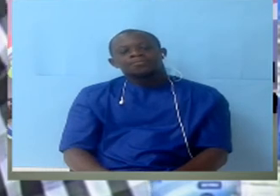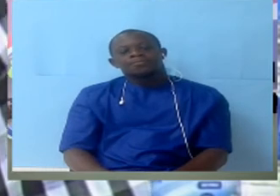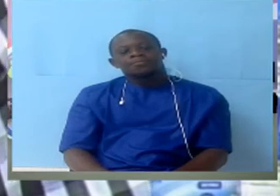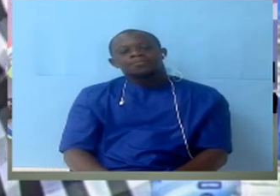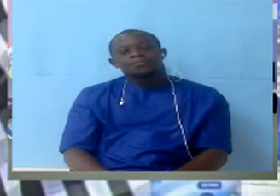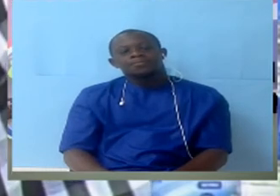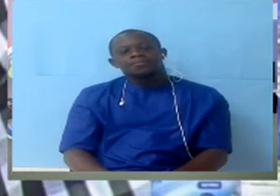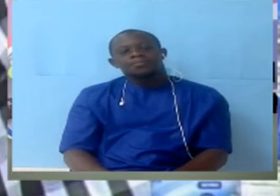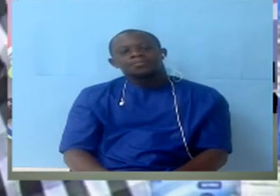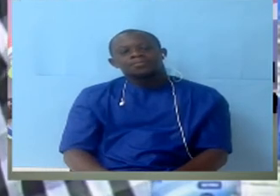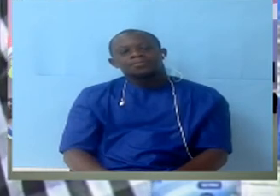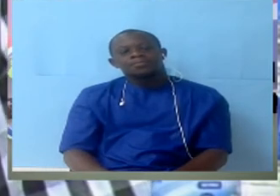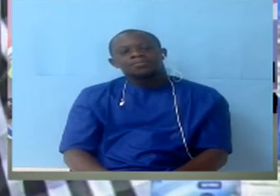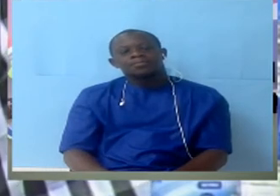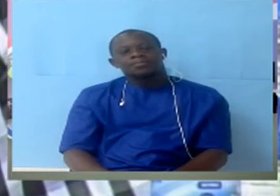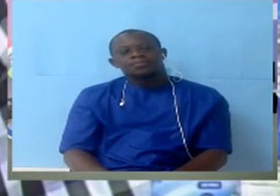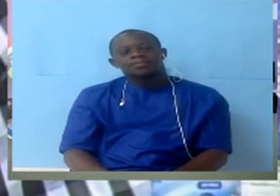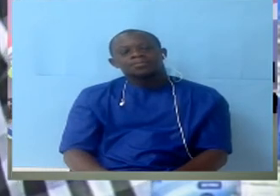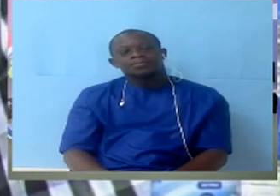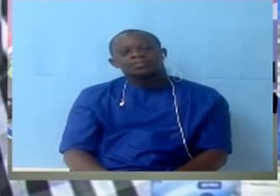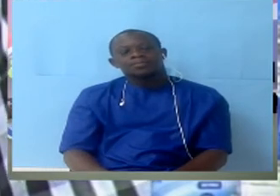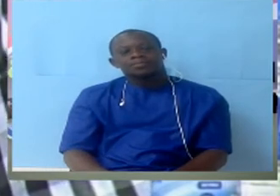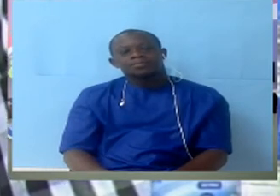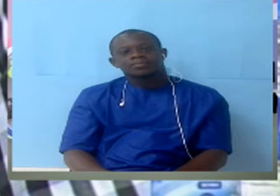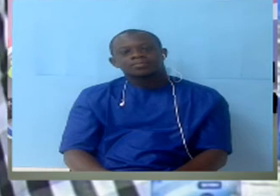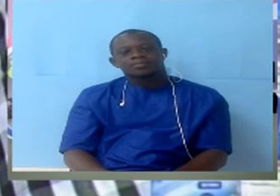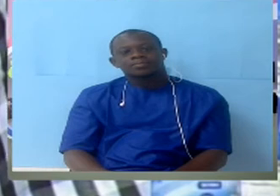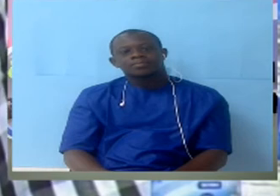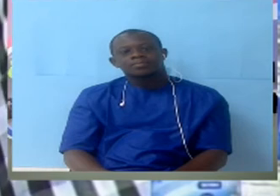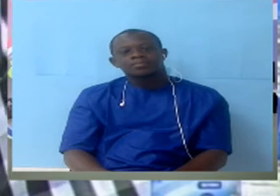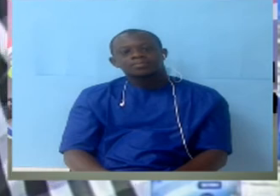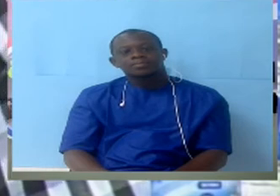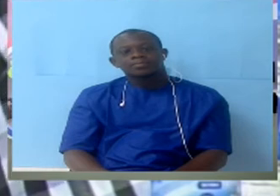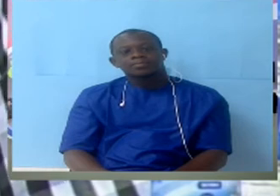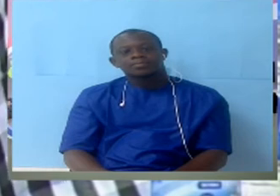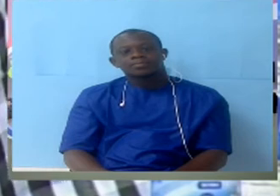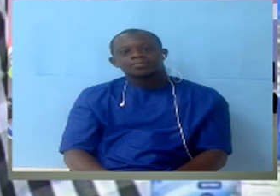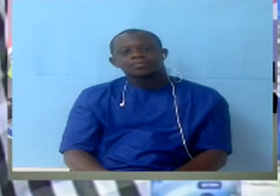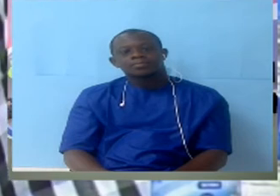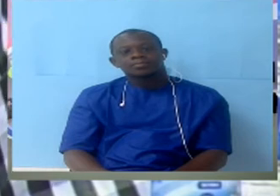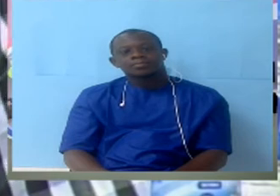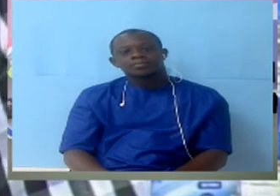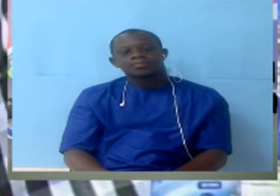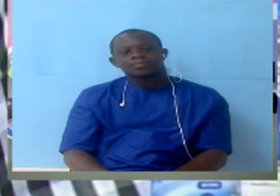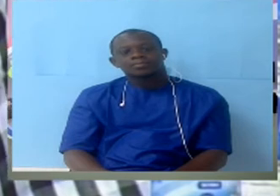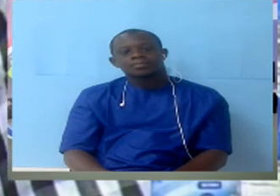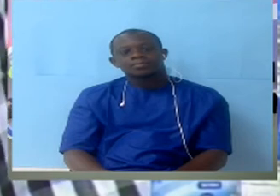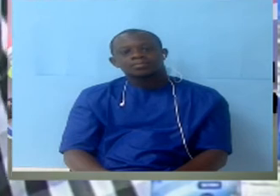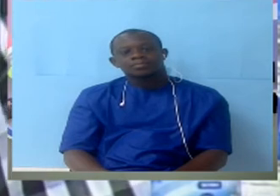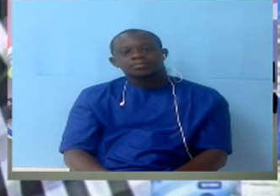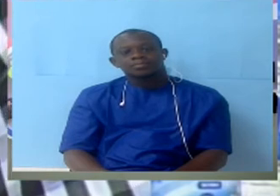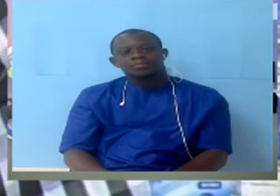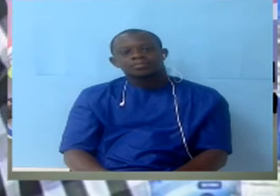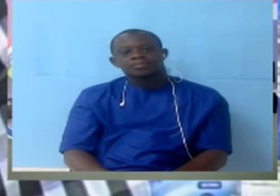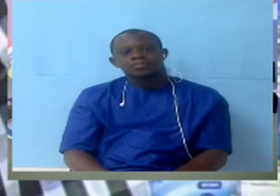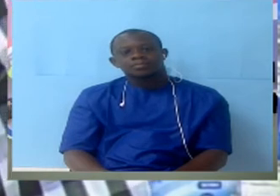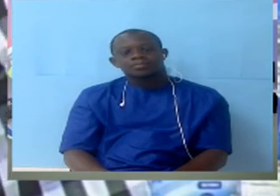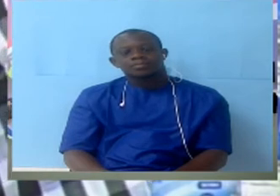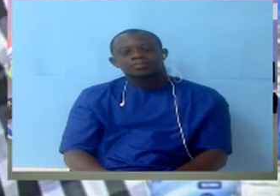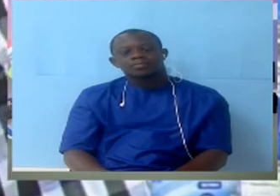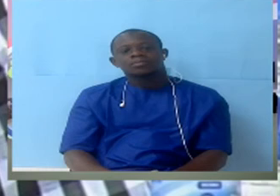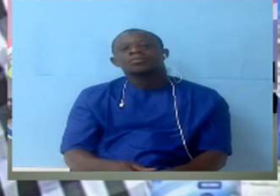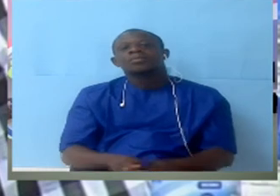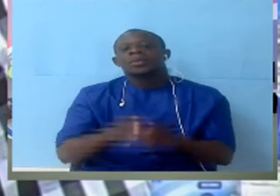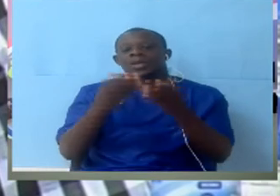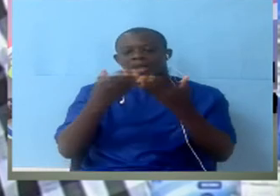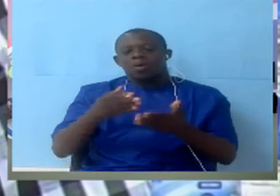ha ngam ngam answer so mundi ngol di no bare ajama bi jere so bare ngam mundi science ngol mun so di no. Okay,